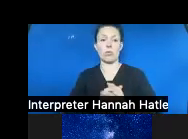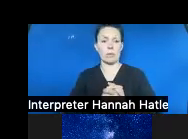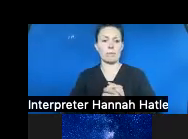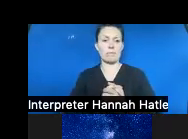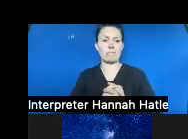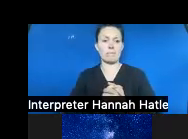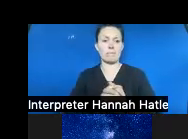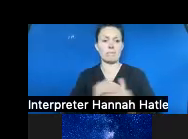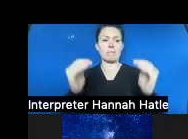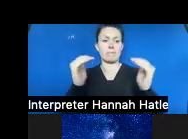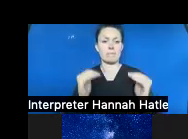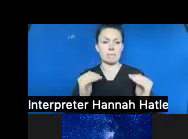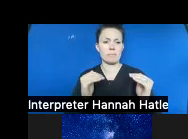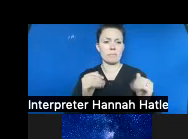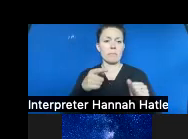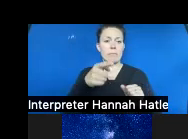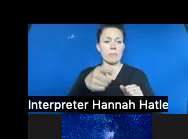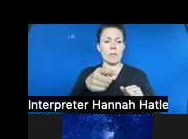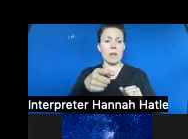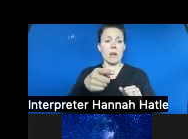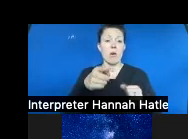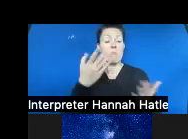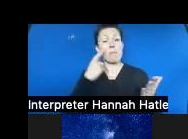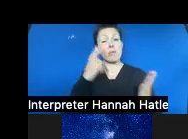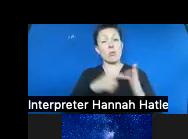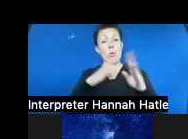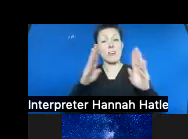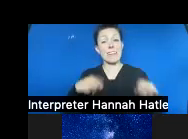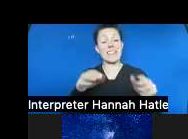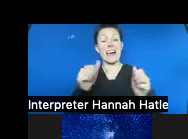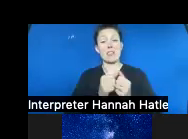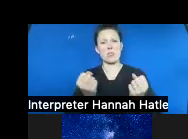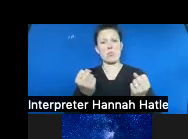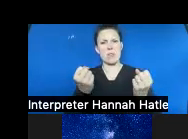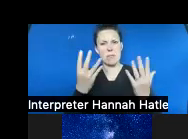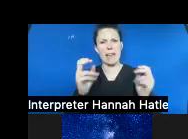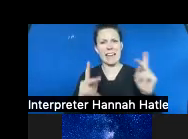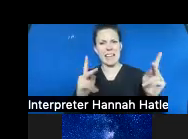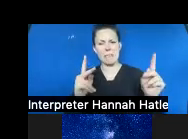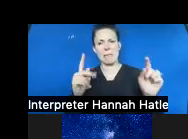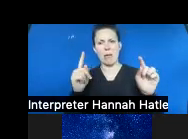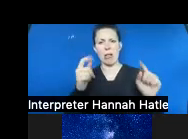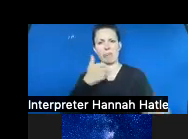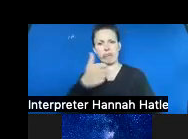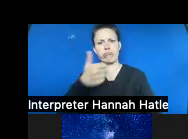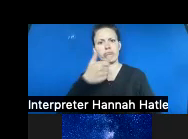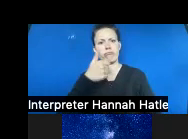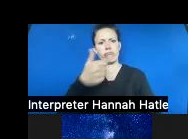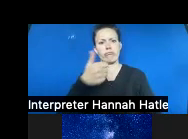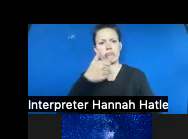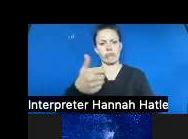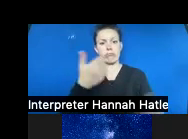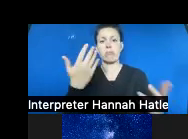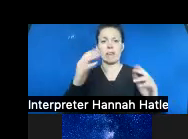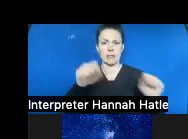traffic. Maybe someone's really popular and they're doing visiting all the time. That's fine, but we can keep an eye out and have good relationships in our community. We know what